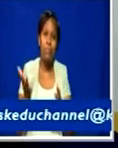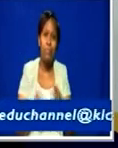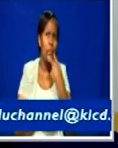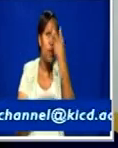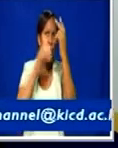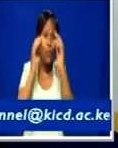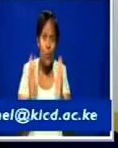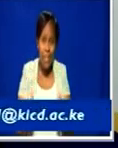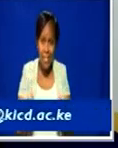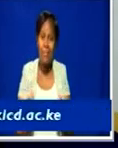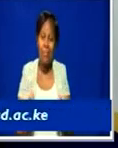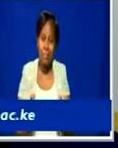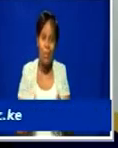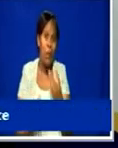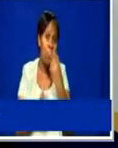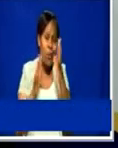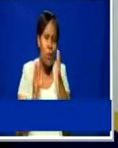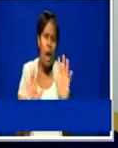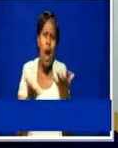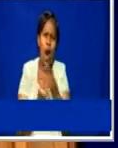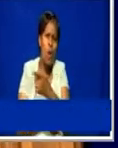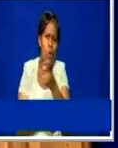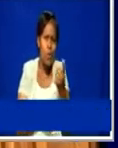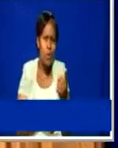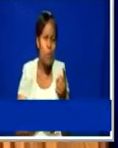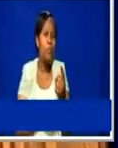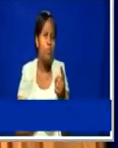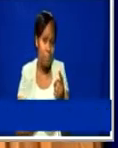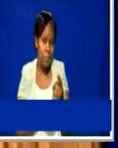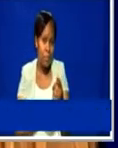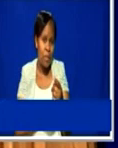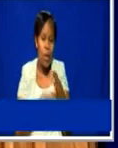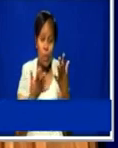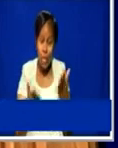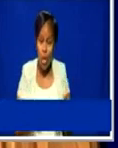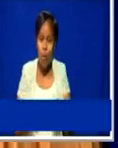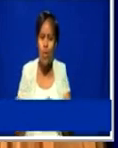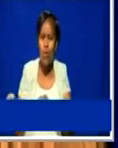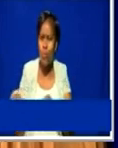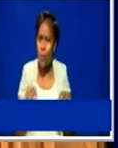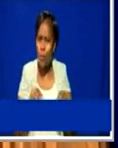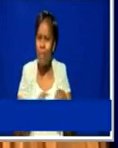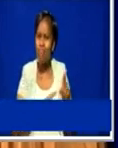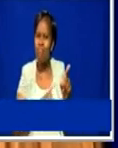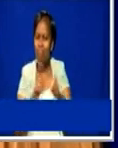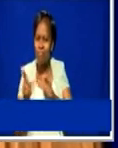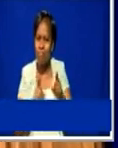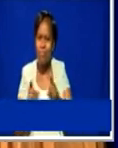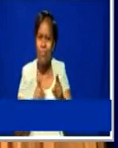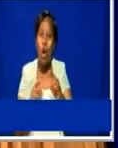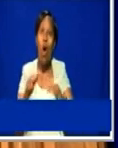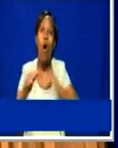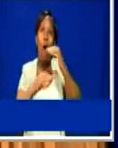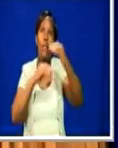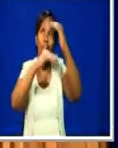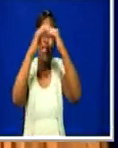Viewers, viewers, how are you? How are you? Wherever you are. Of course, now we are moving. We are journeying over the skies